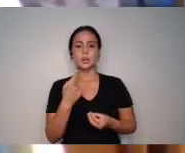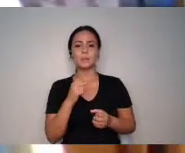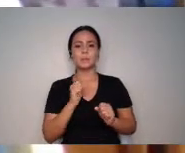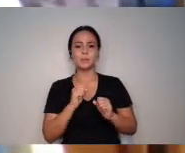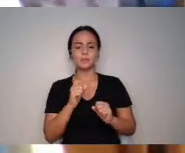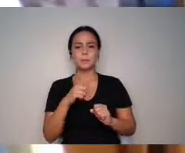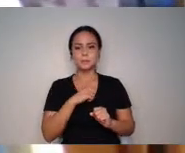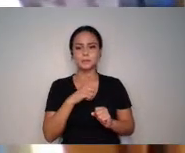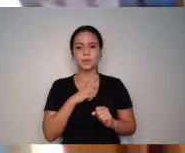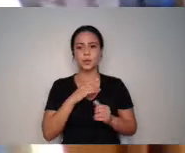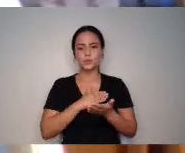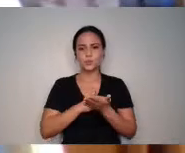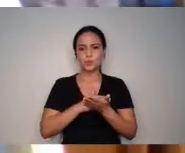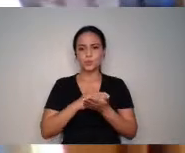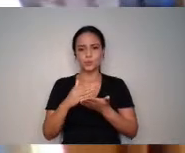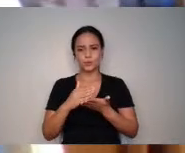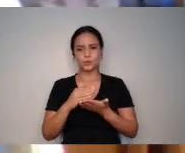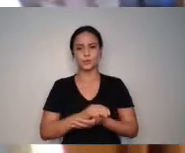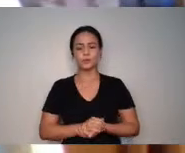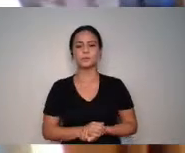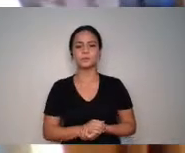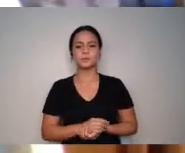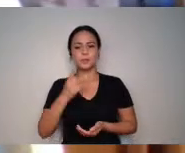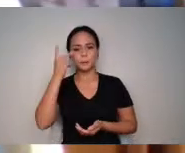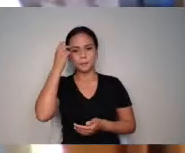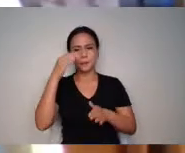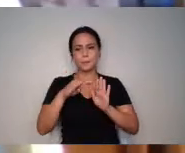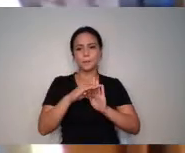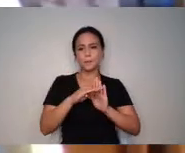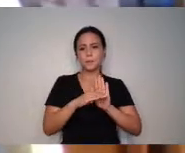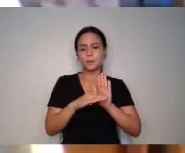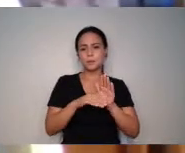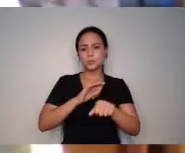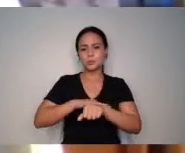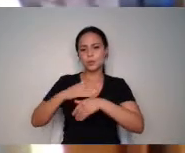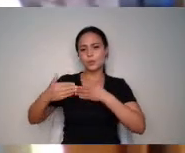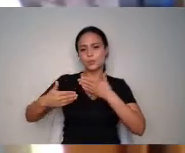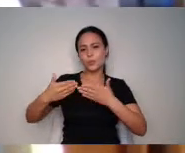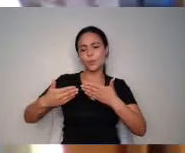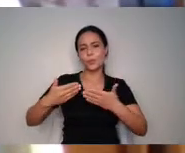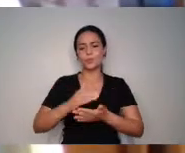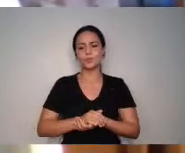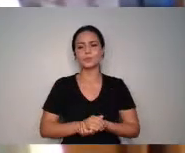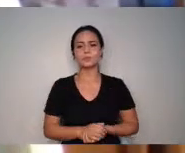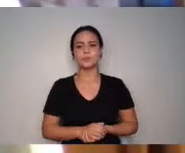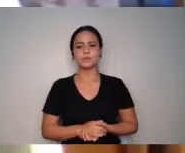mental health world, and for us to take actions to